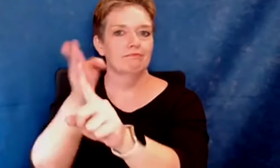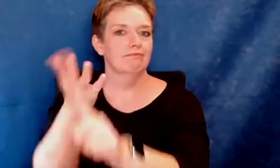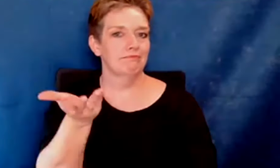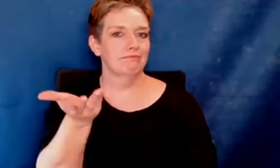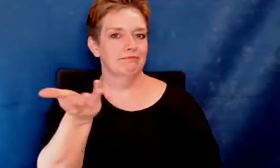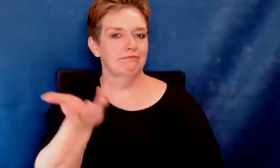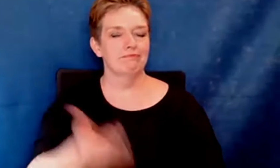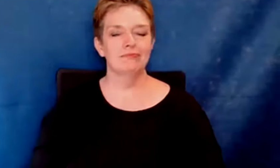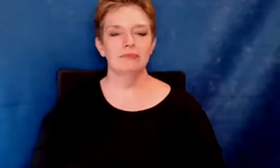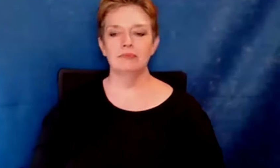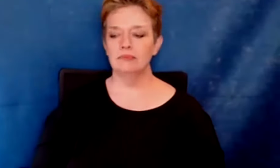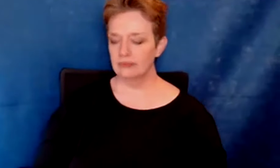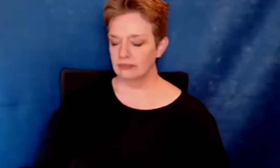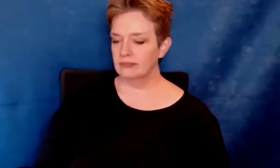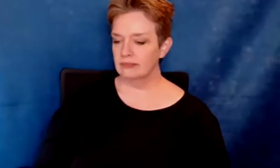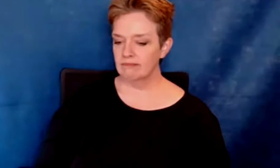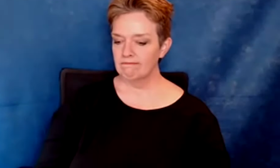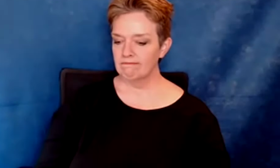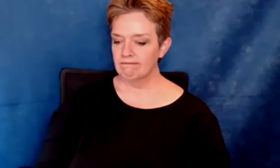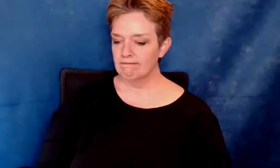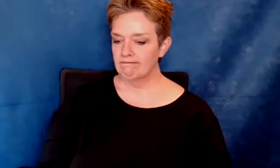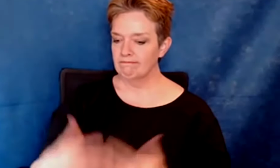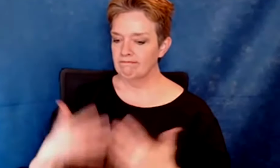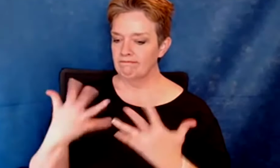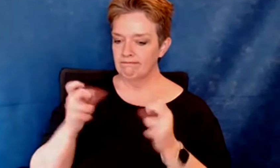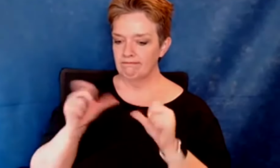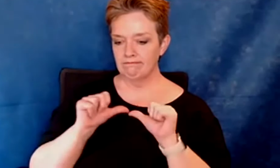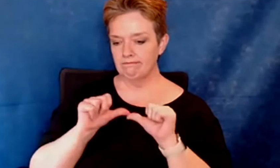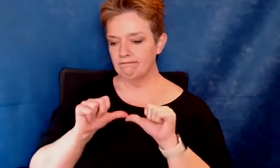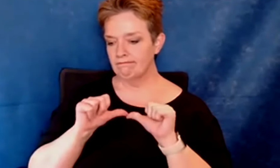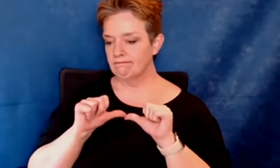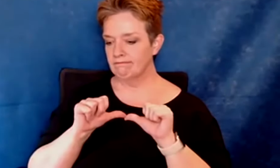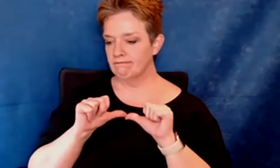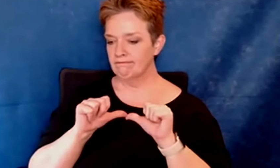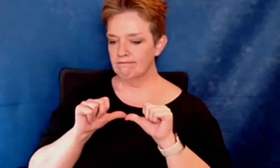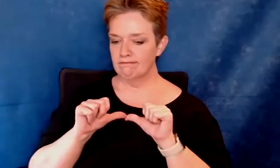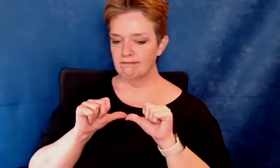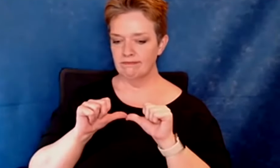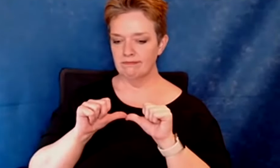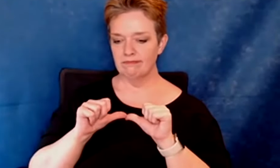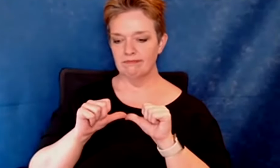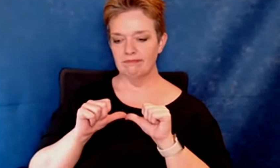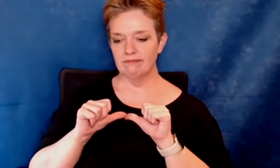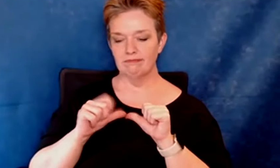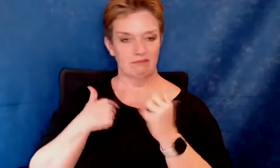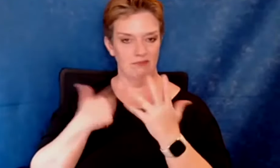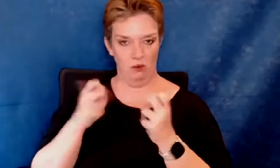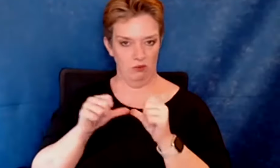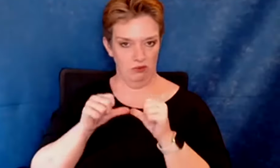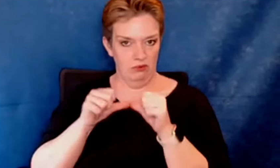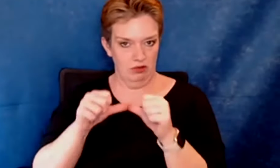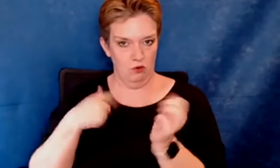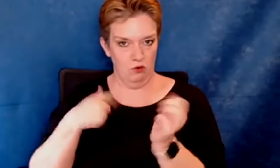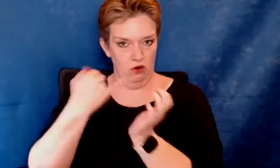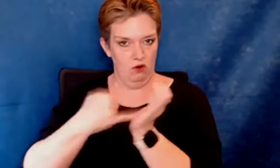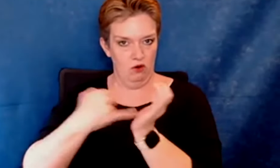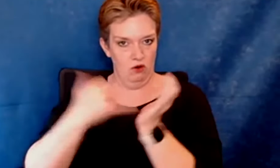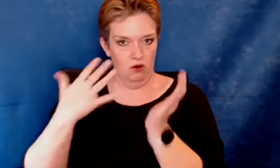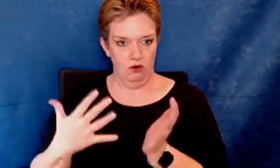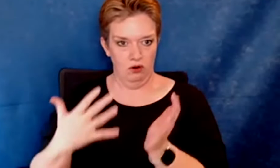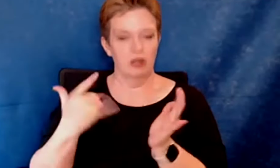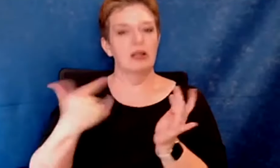I want to just continue as a working artist. I've shifted gears. I I'm